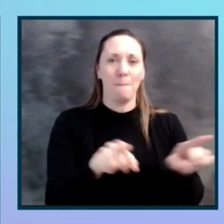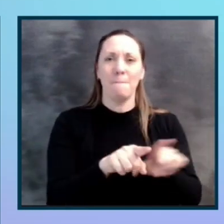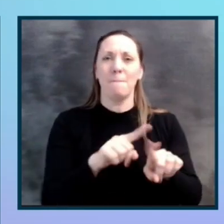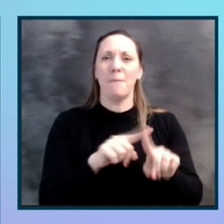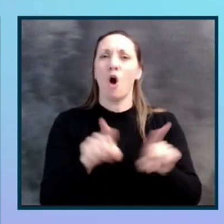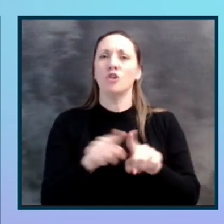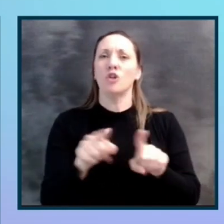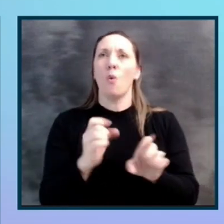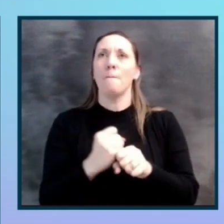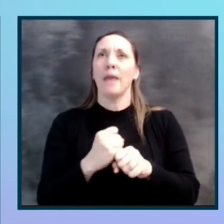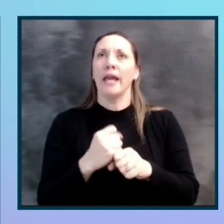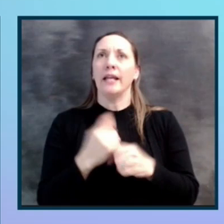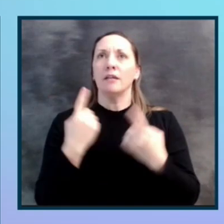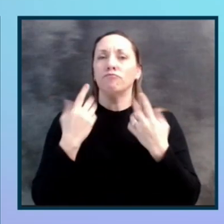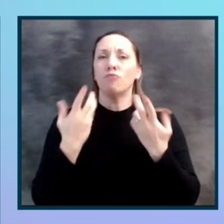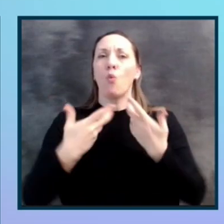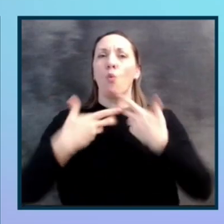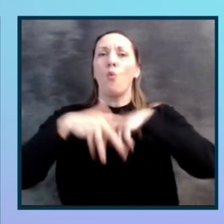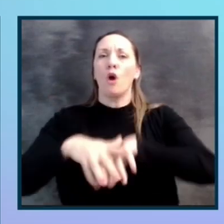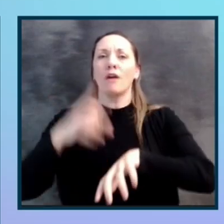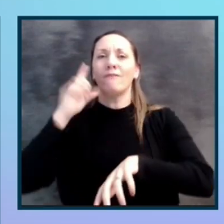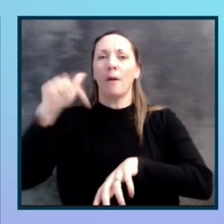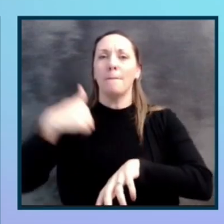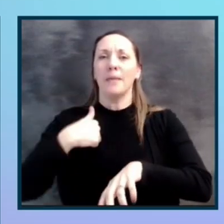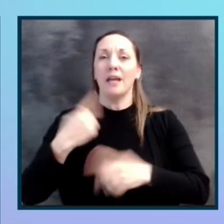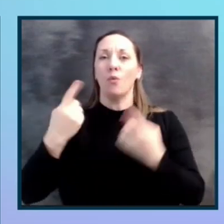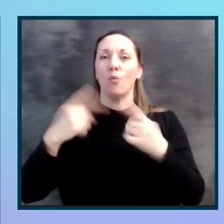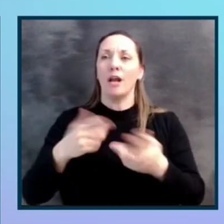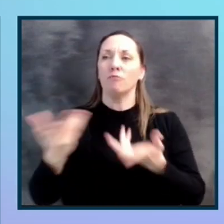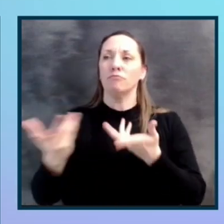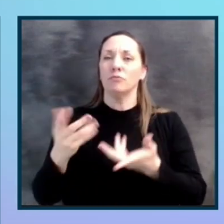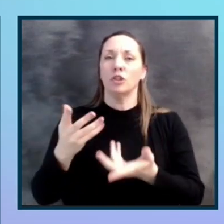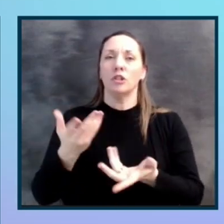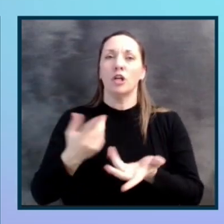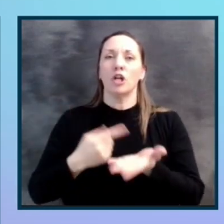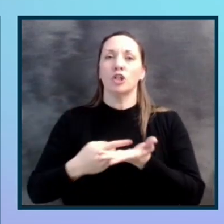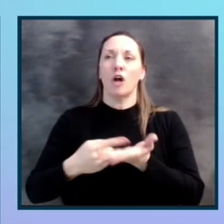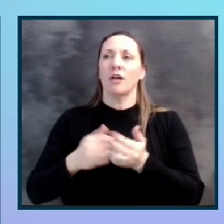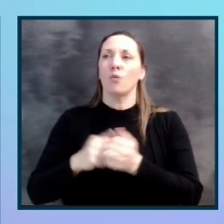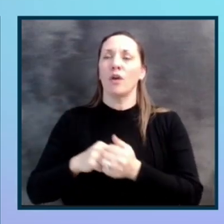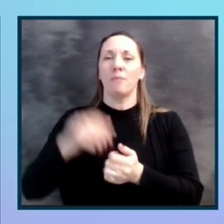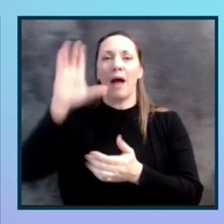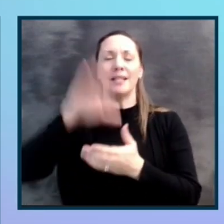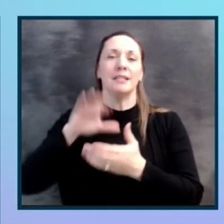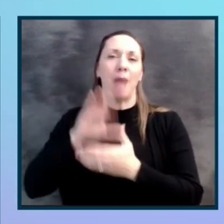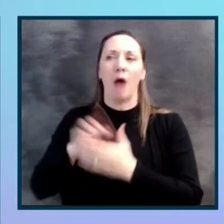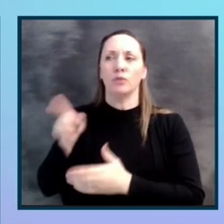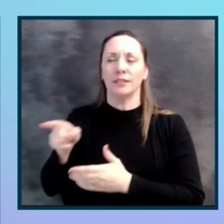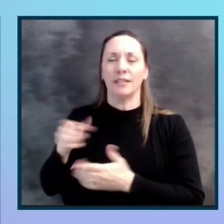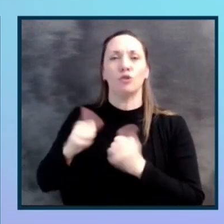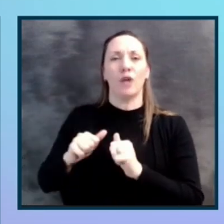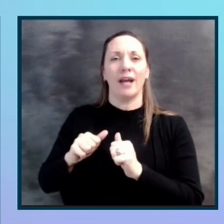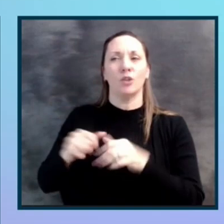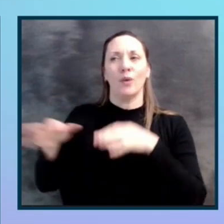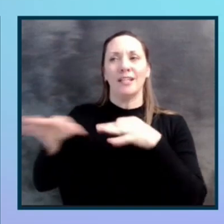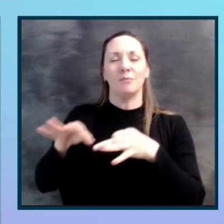for me is when I was talking to my spouse and I was trying to explain brain fog to him, which, I mean, it doesn't